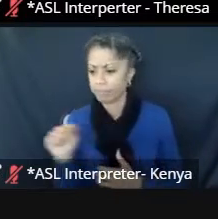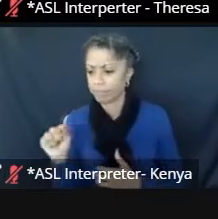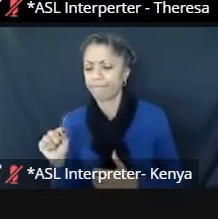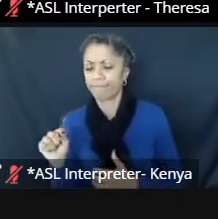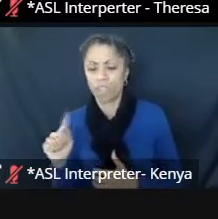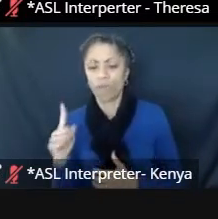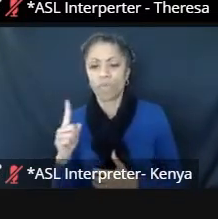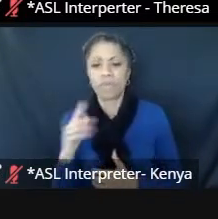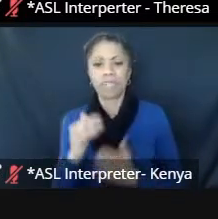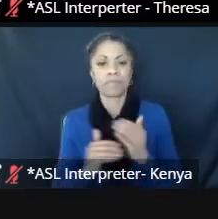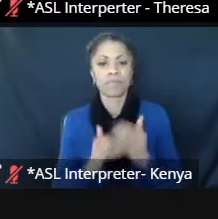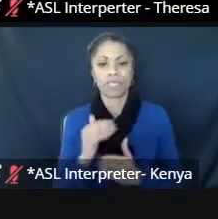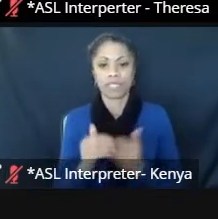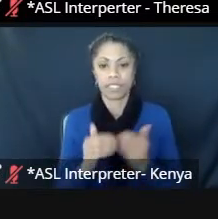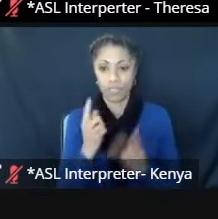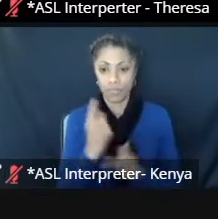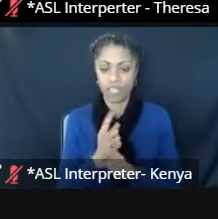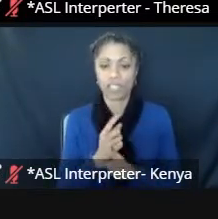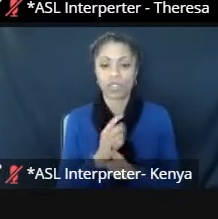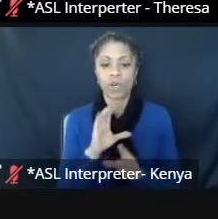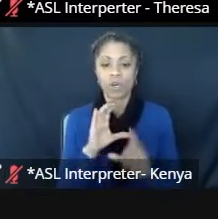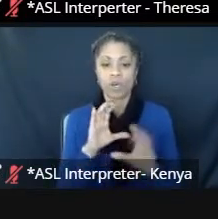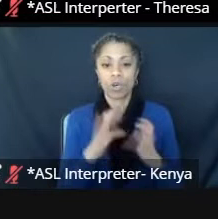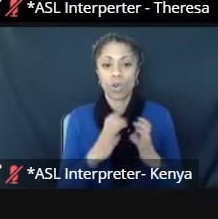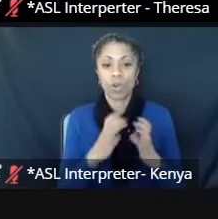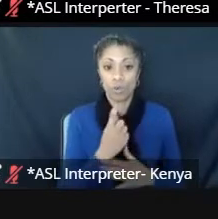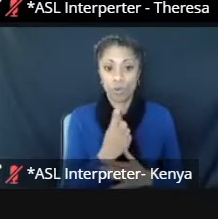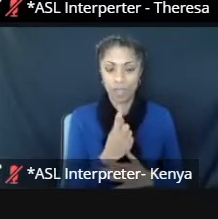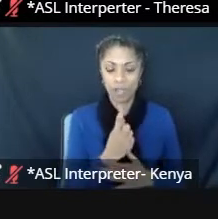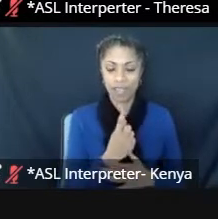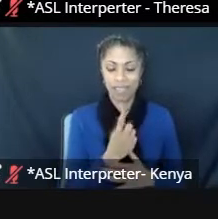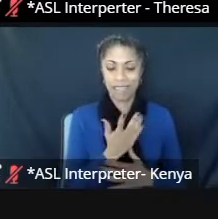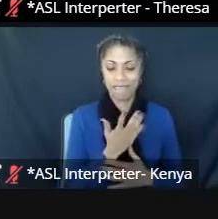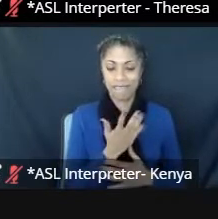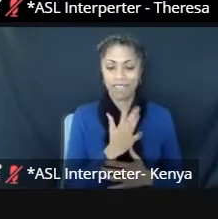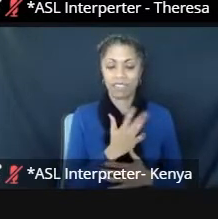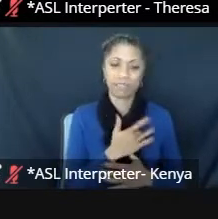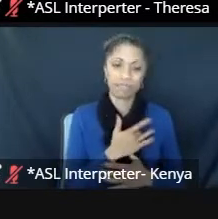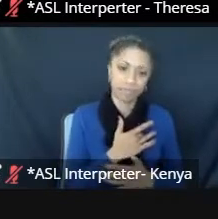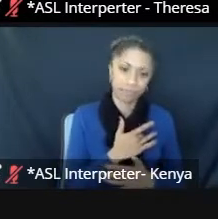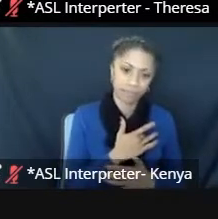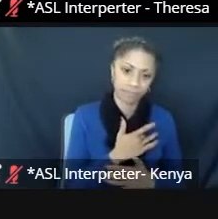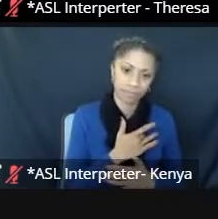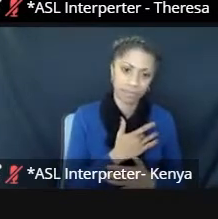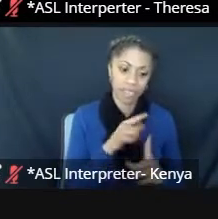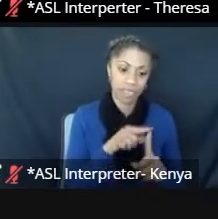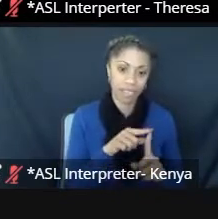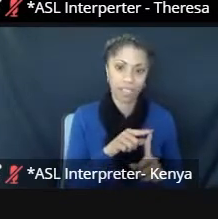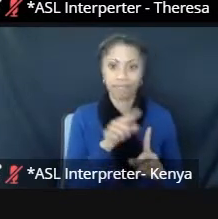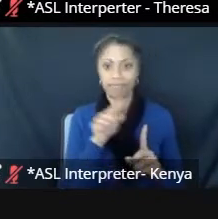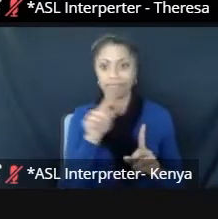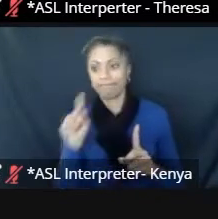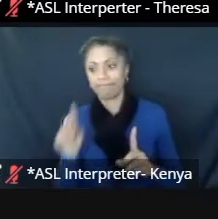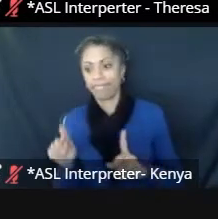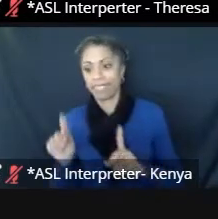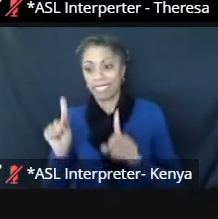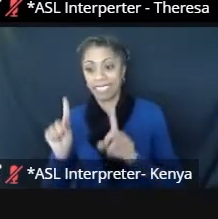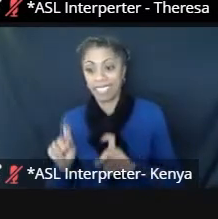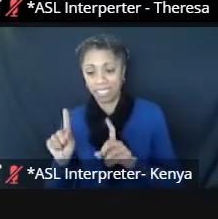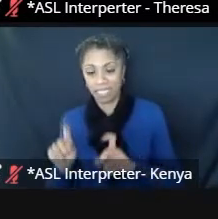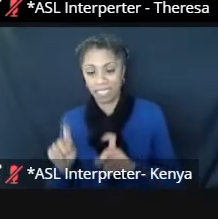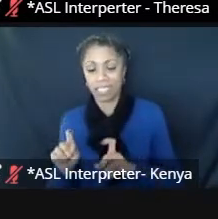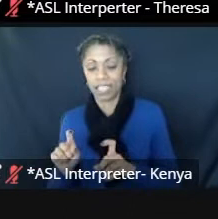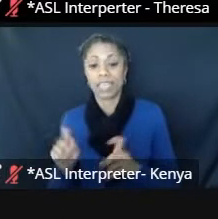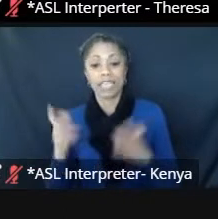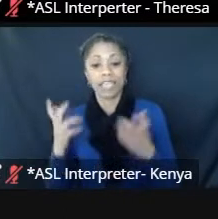process. Cohort 1 has moved from empathizing all the way over to testing, and that's where they are right now. They've created prototypes and now they're